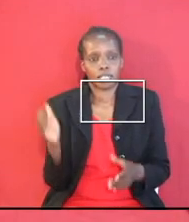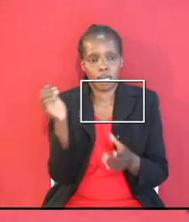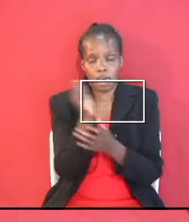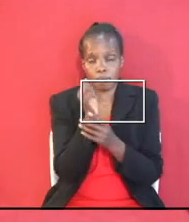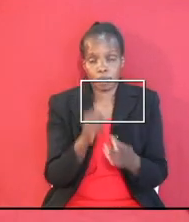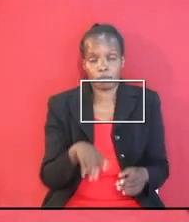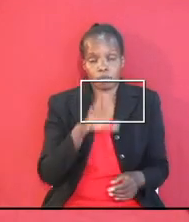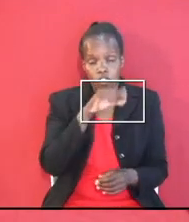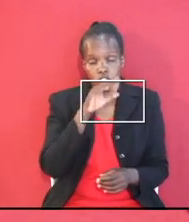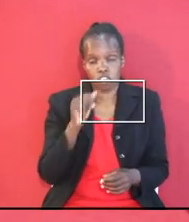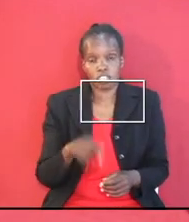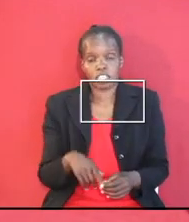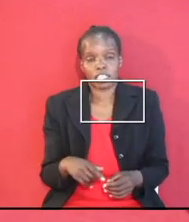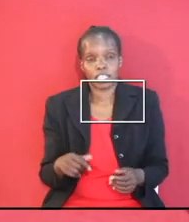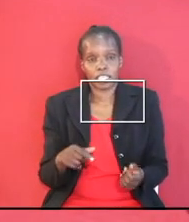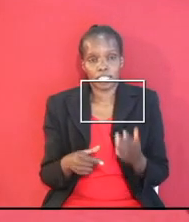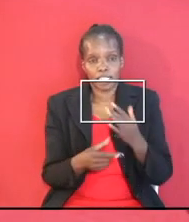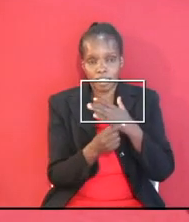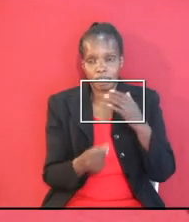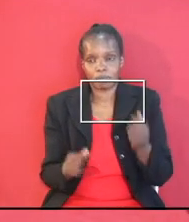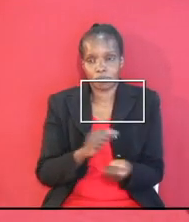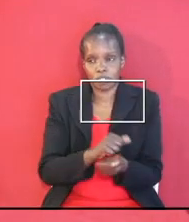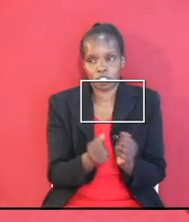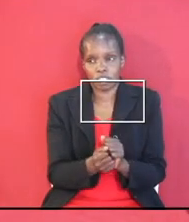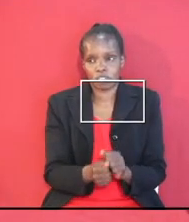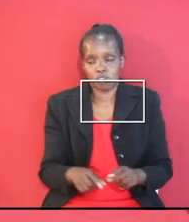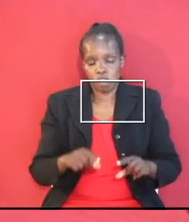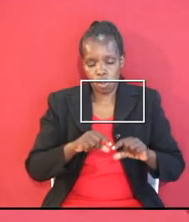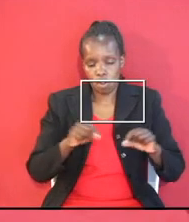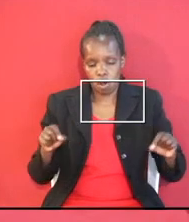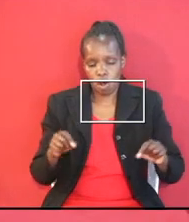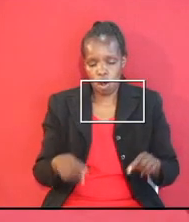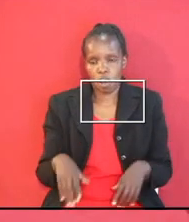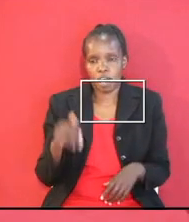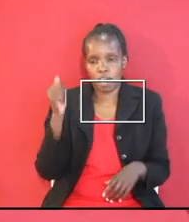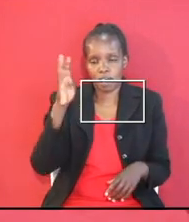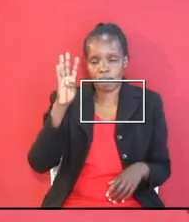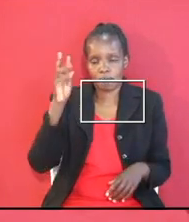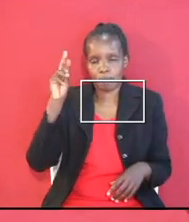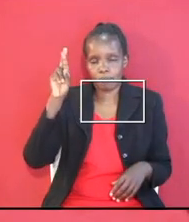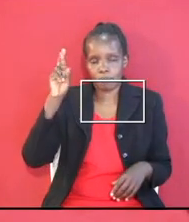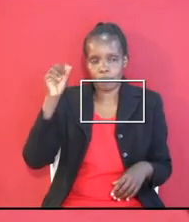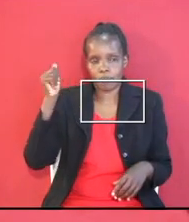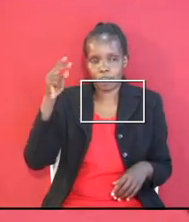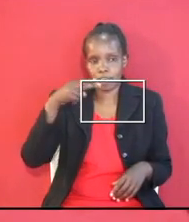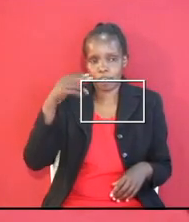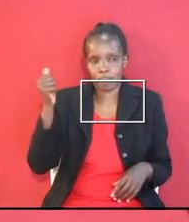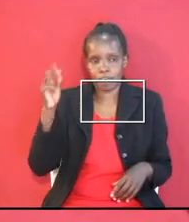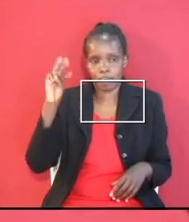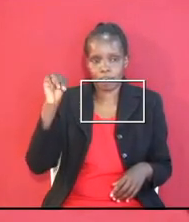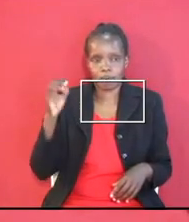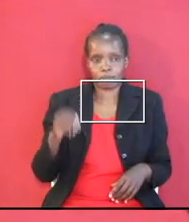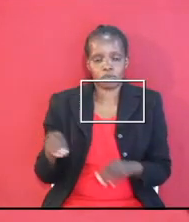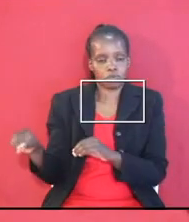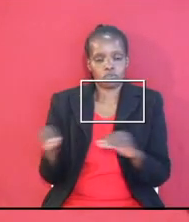was called and the name was changed to Abraham. Uh-huh. And he was instructed to move with his family from